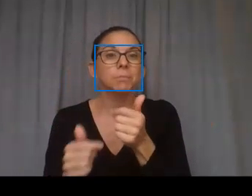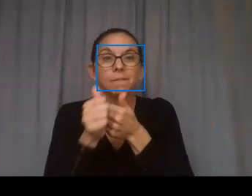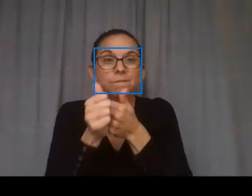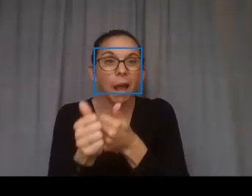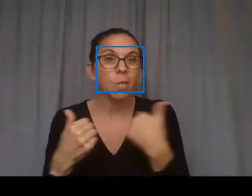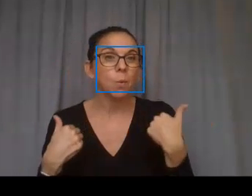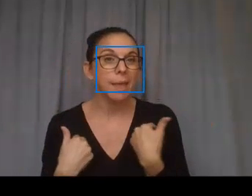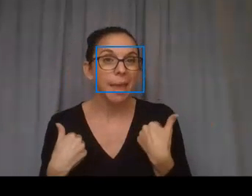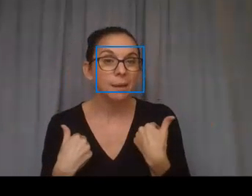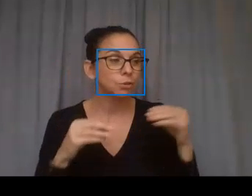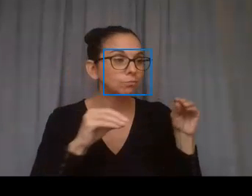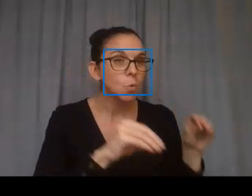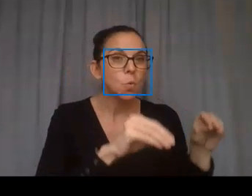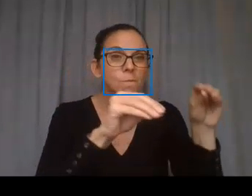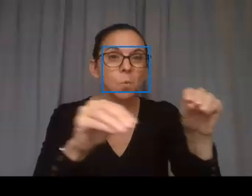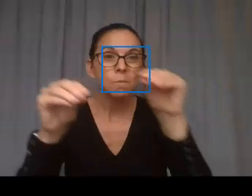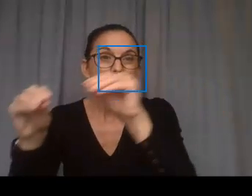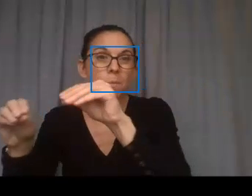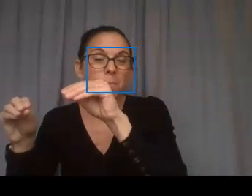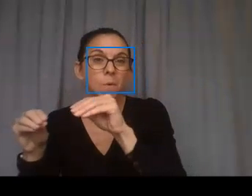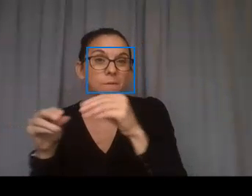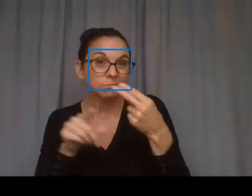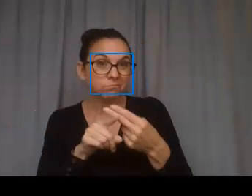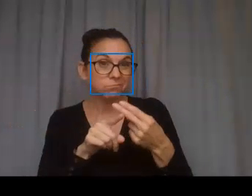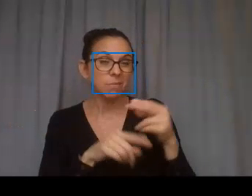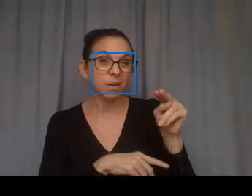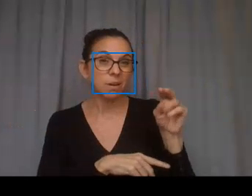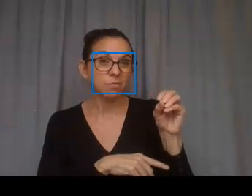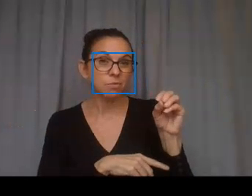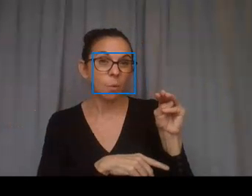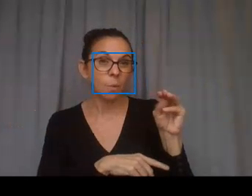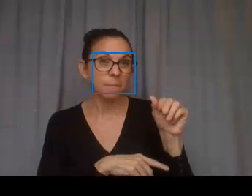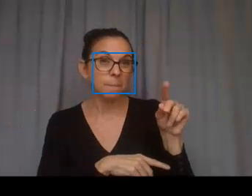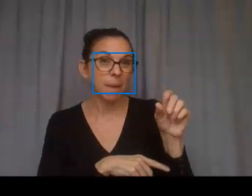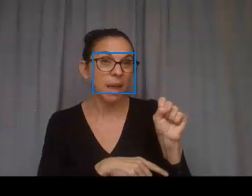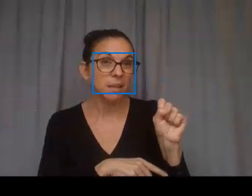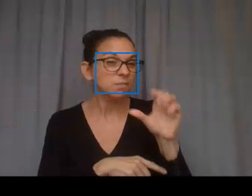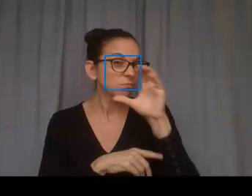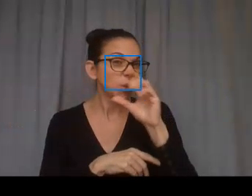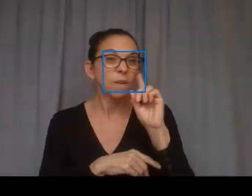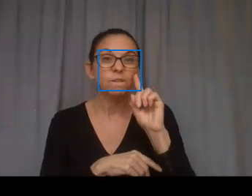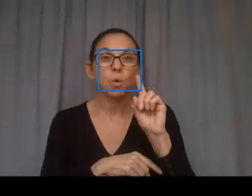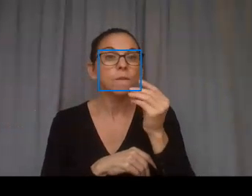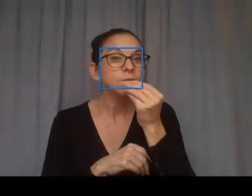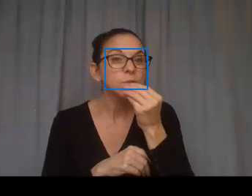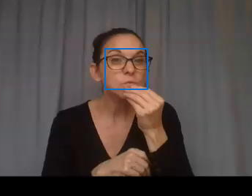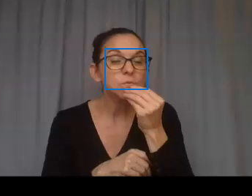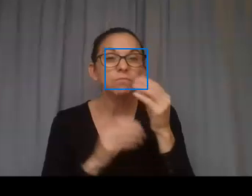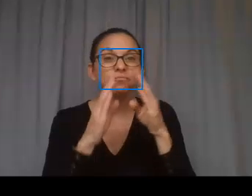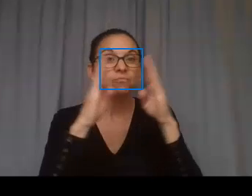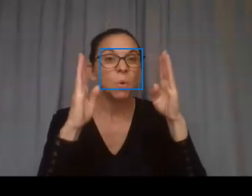moving from place to place. They'll be migrating in search of water, food, and shelter. And the term modern